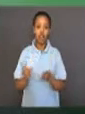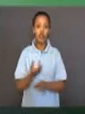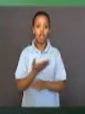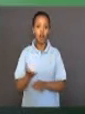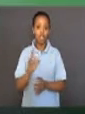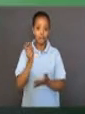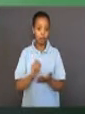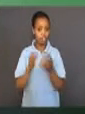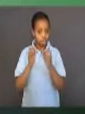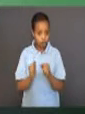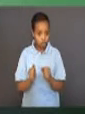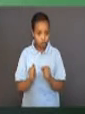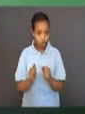domains?